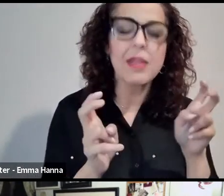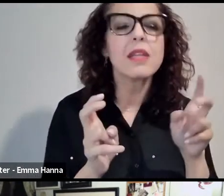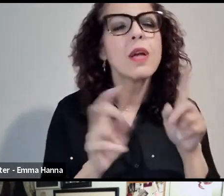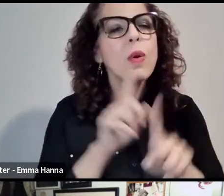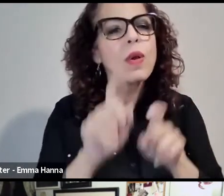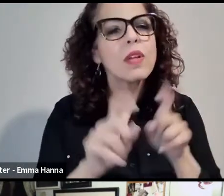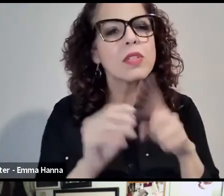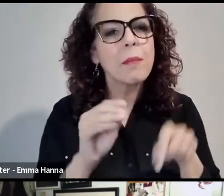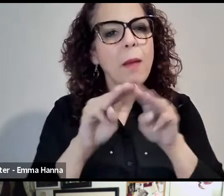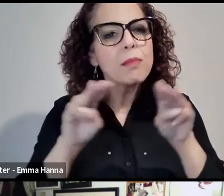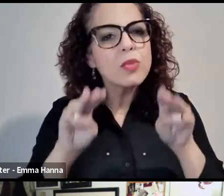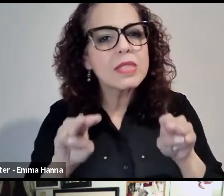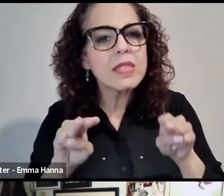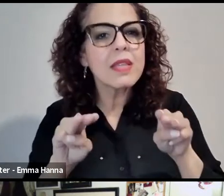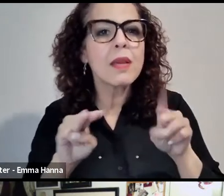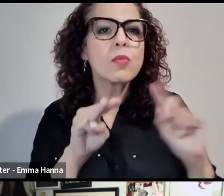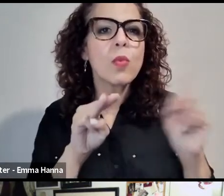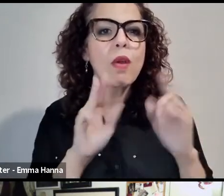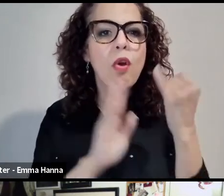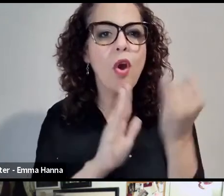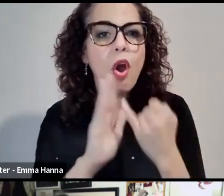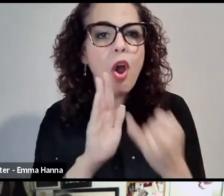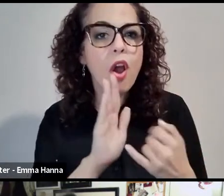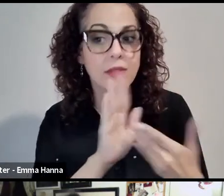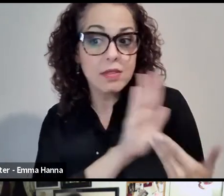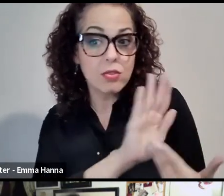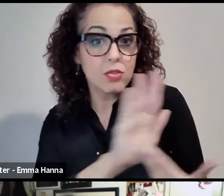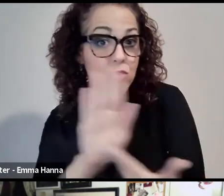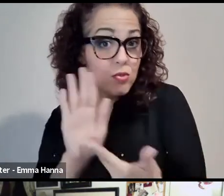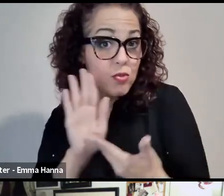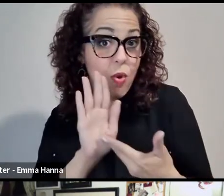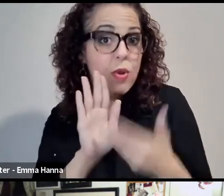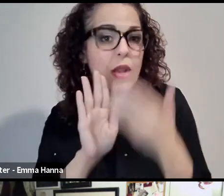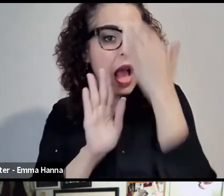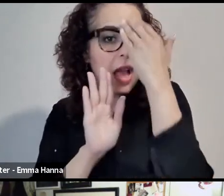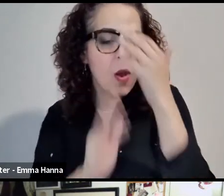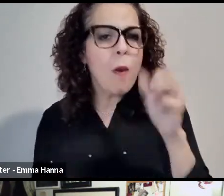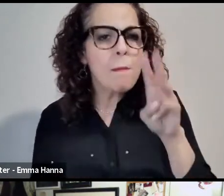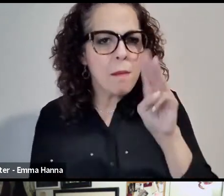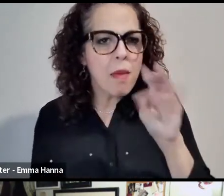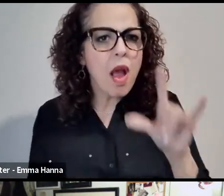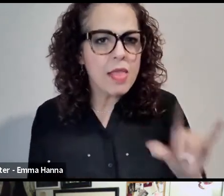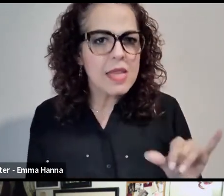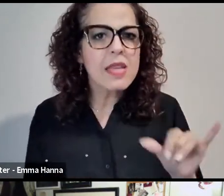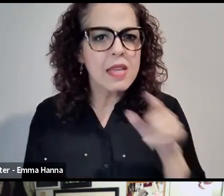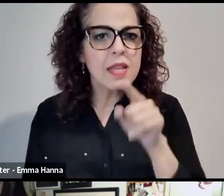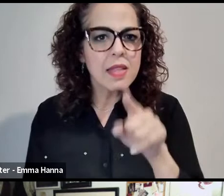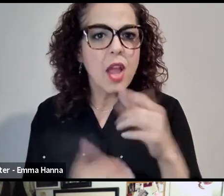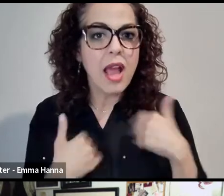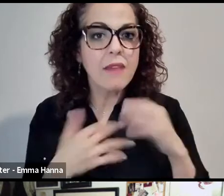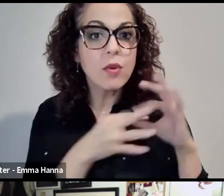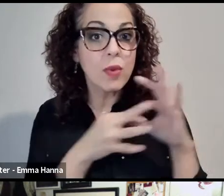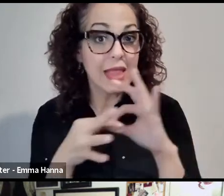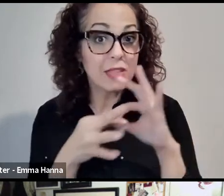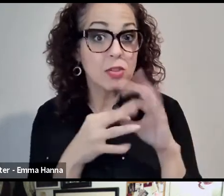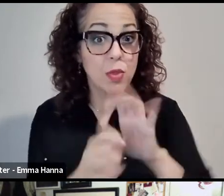art is shown. And I know, Molly, that there is a relationship between your